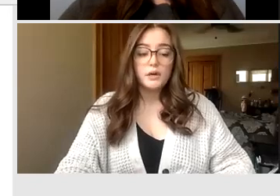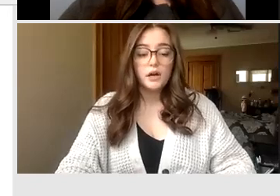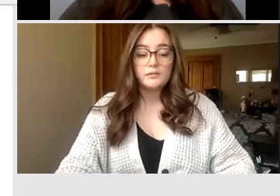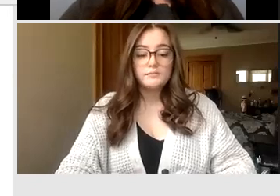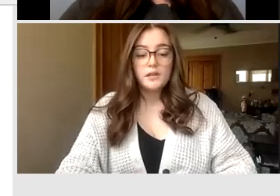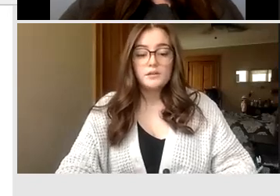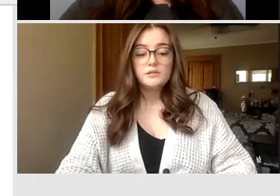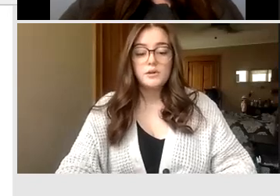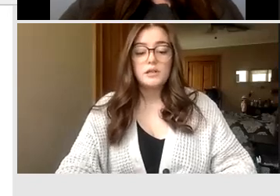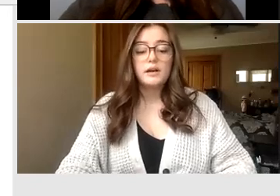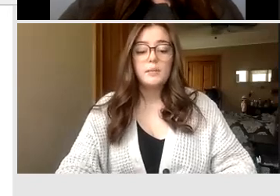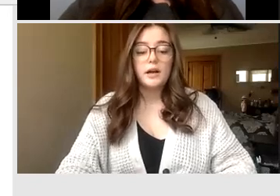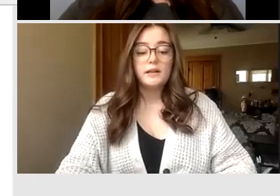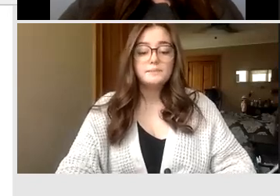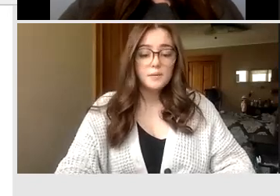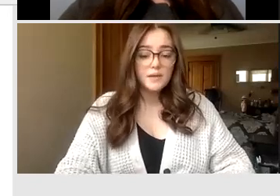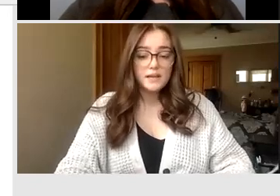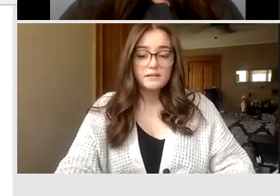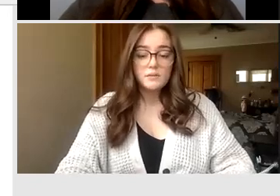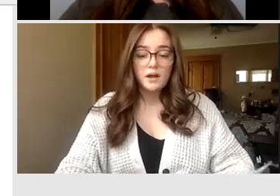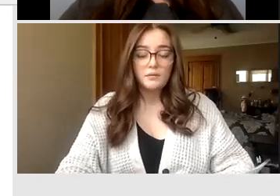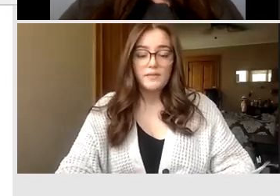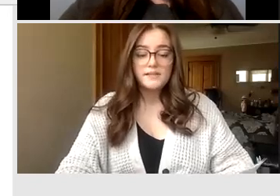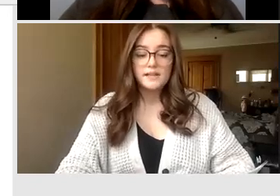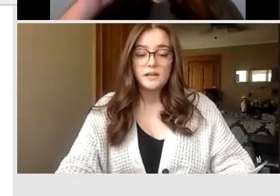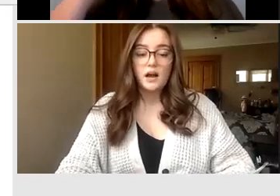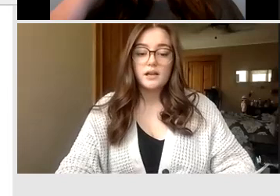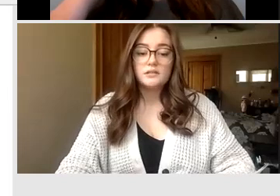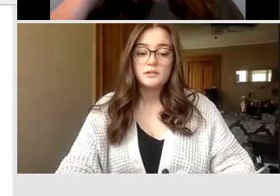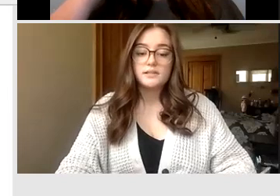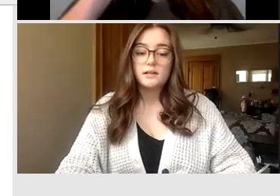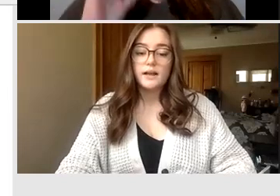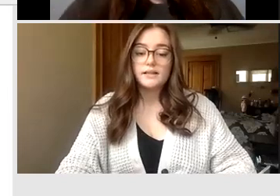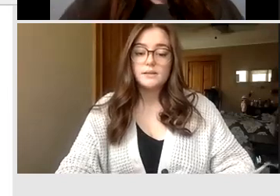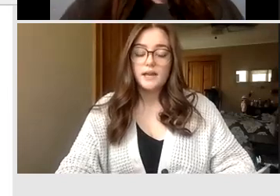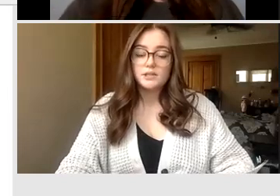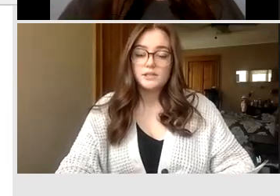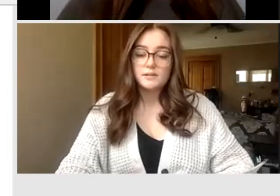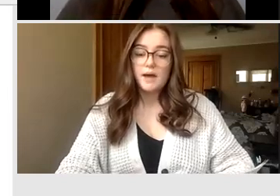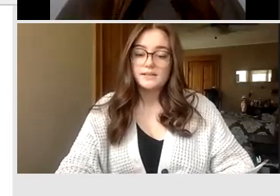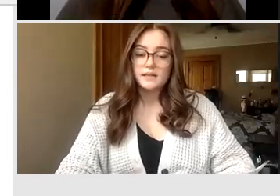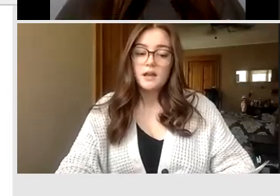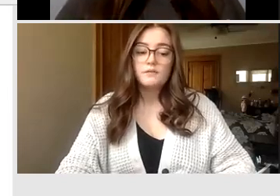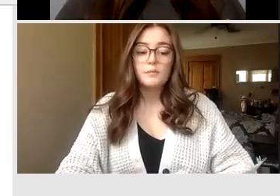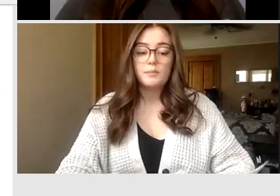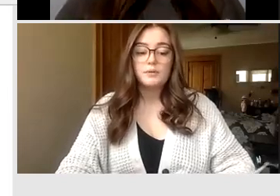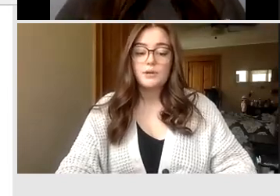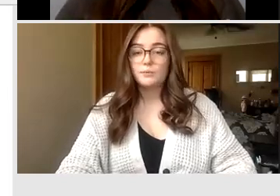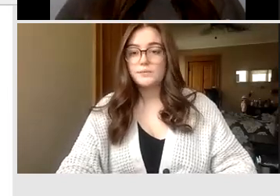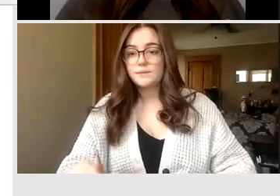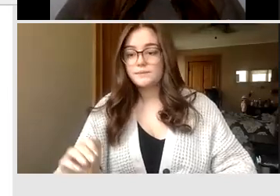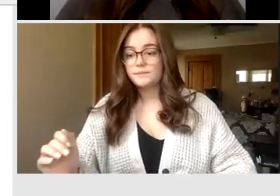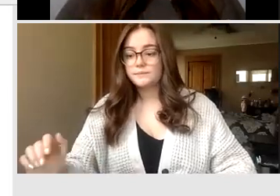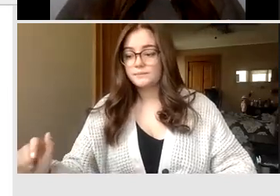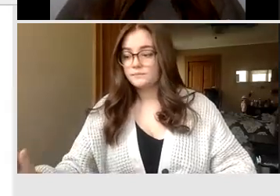people who were hurt. So Clara Barton immediately went around the city knocking on doors and collecting bandages and medicine from people's